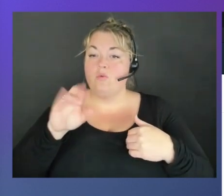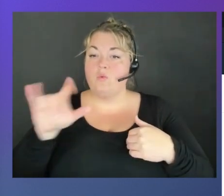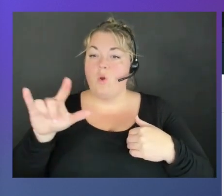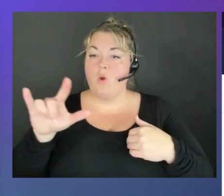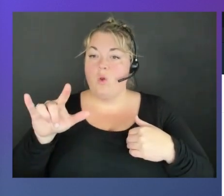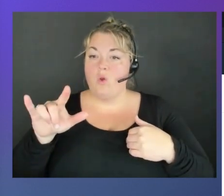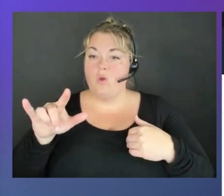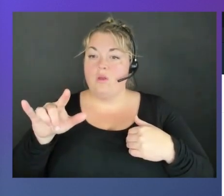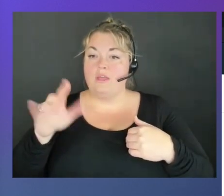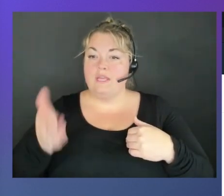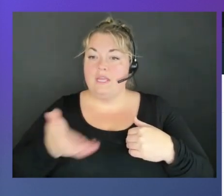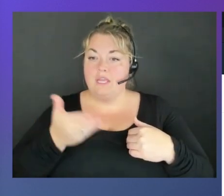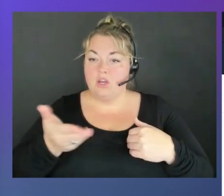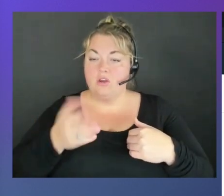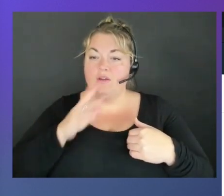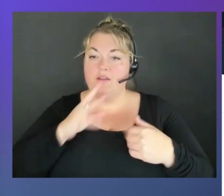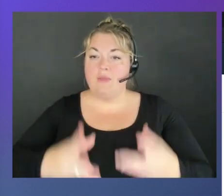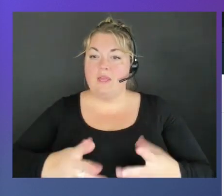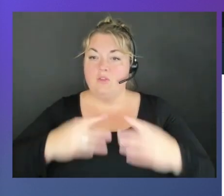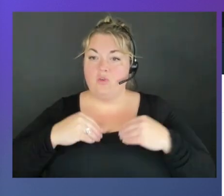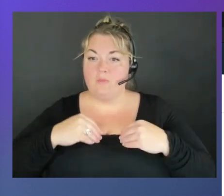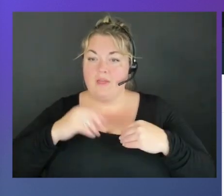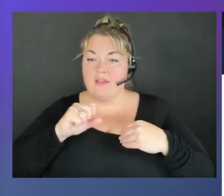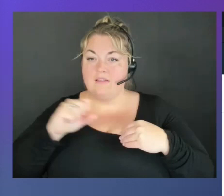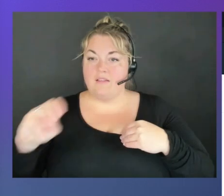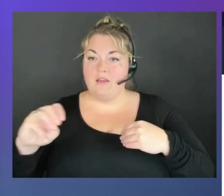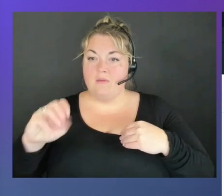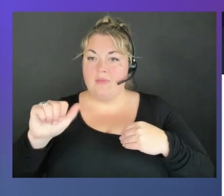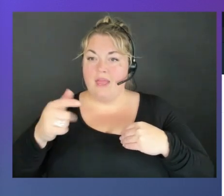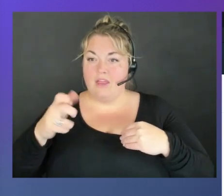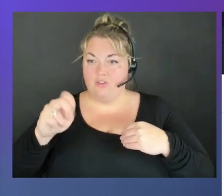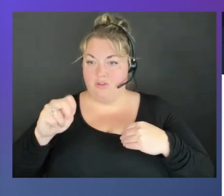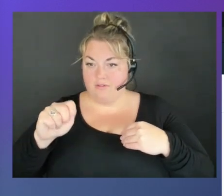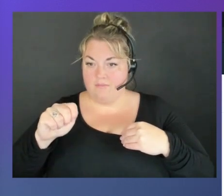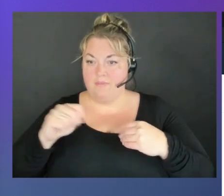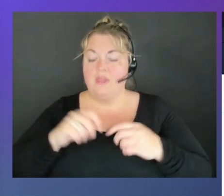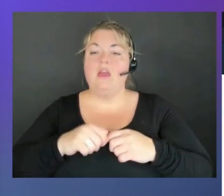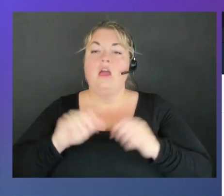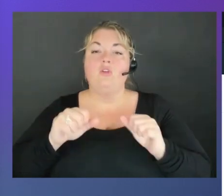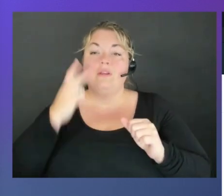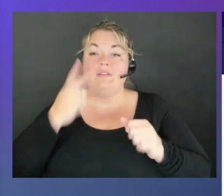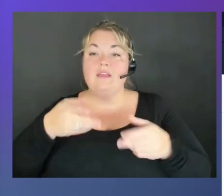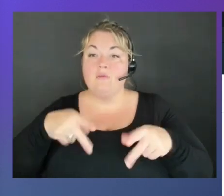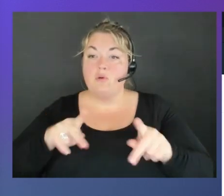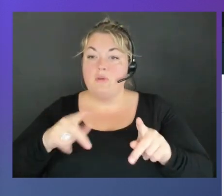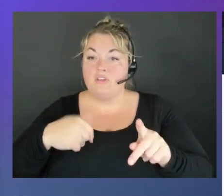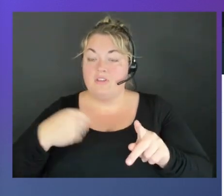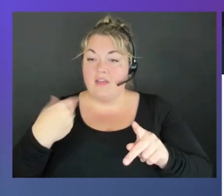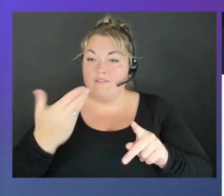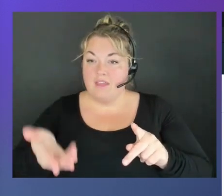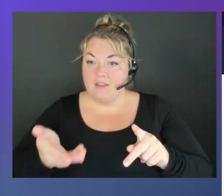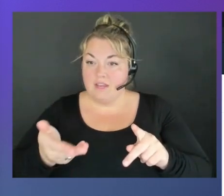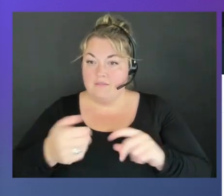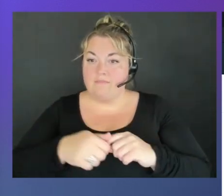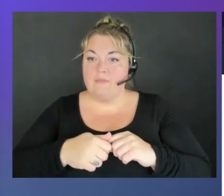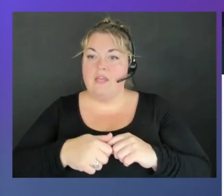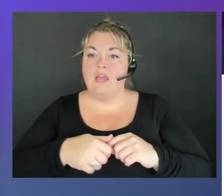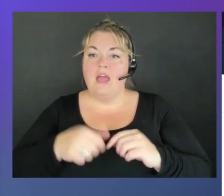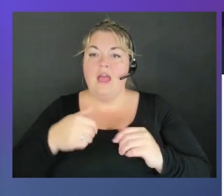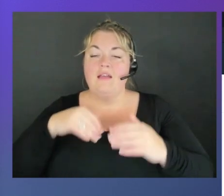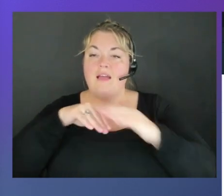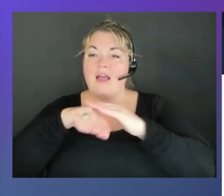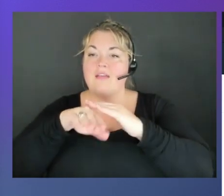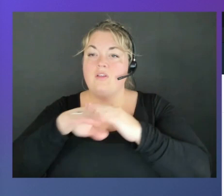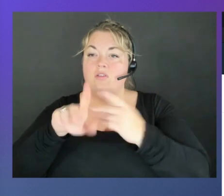that is being assumed by these SSM agents. And you can see the permissions that I've given it. It has access to those